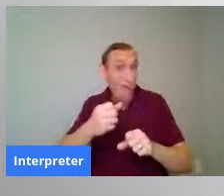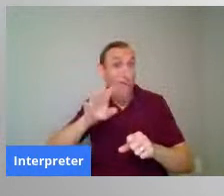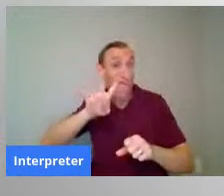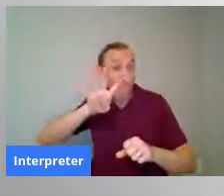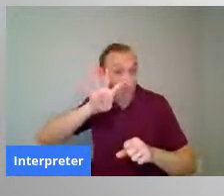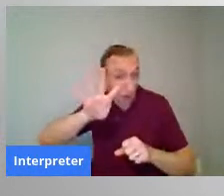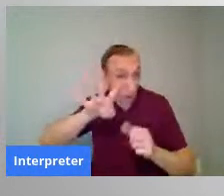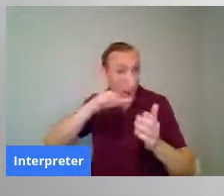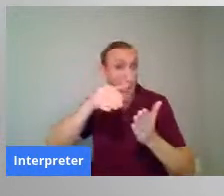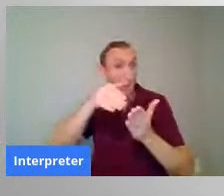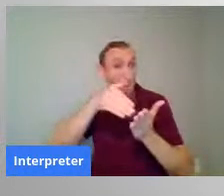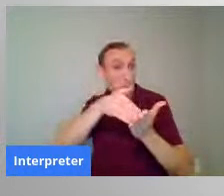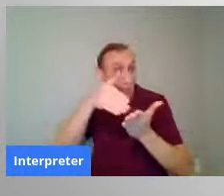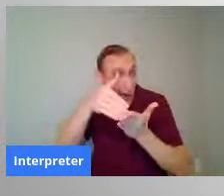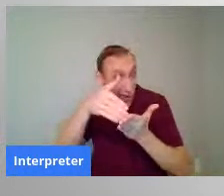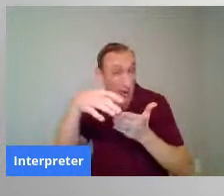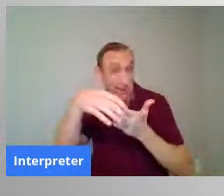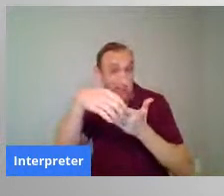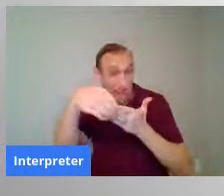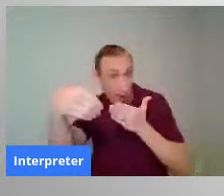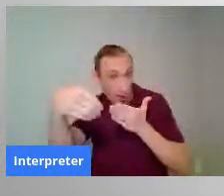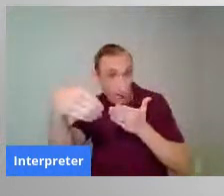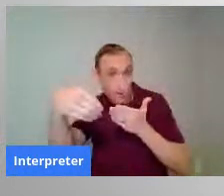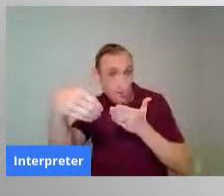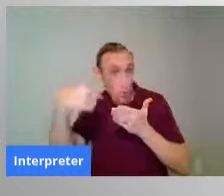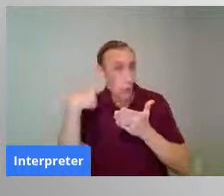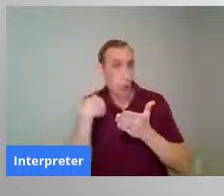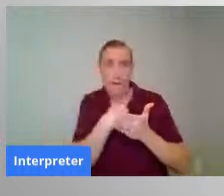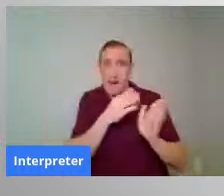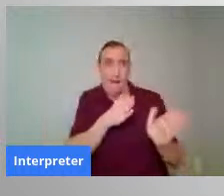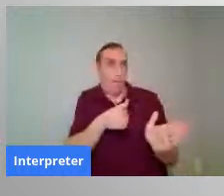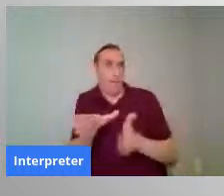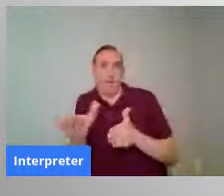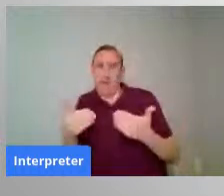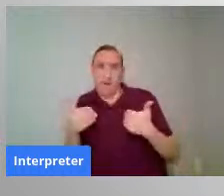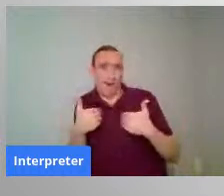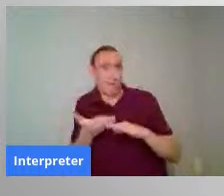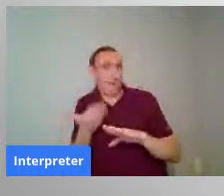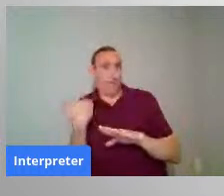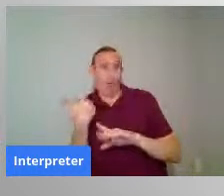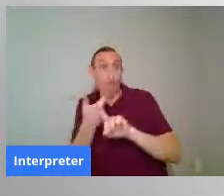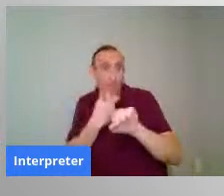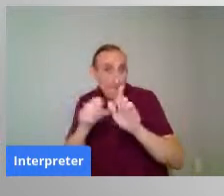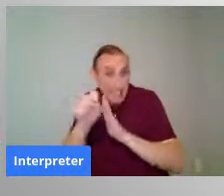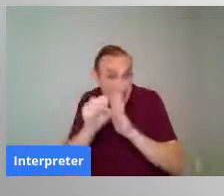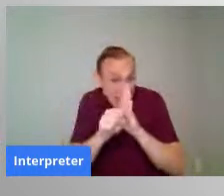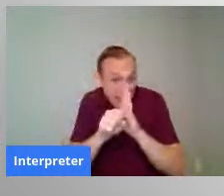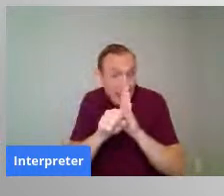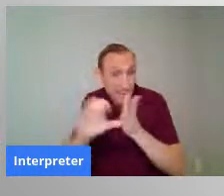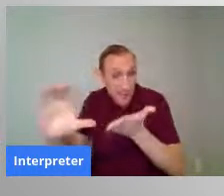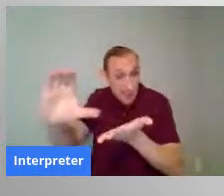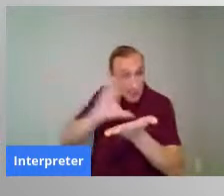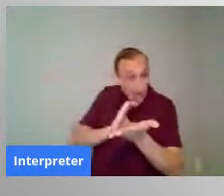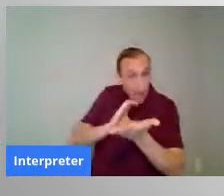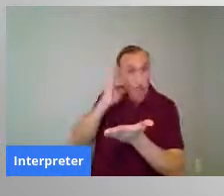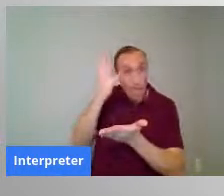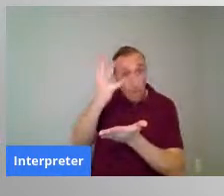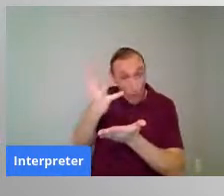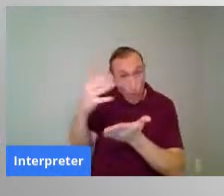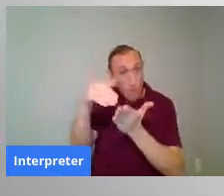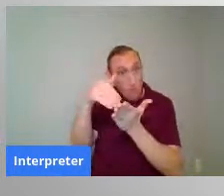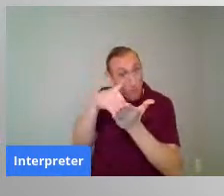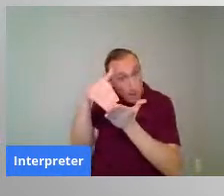of unbudgeted funding from the state. Oh my goodness. Yeah. So